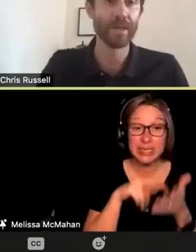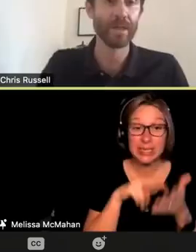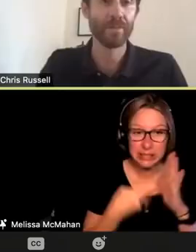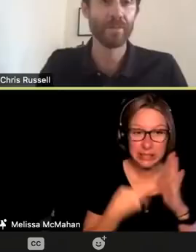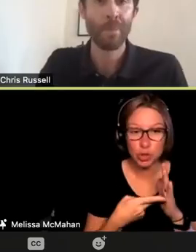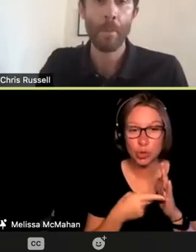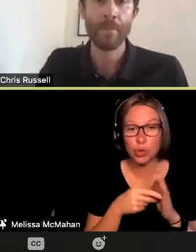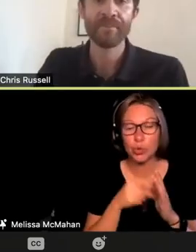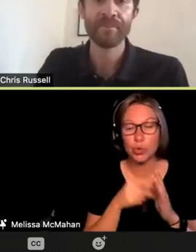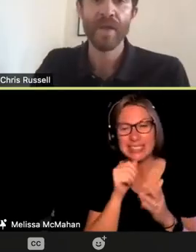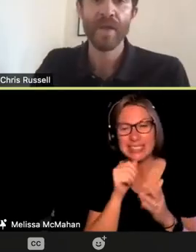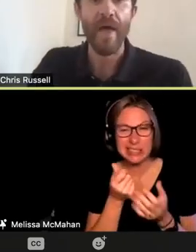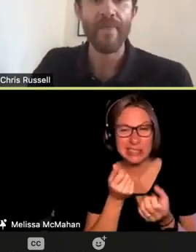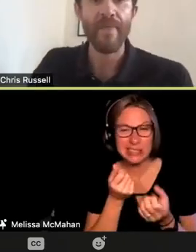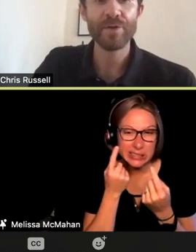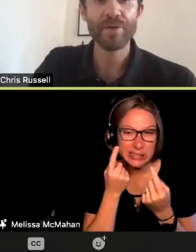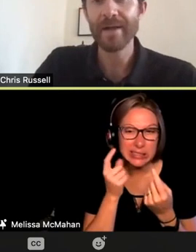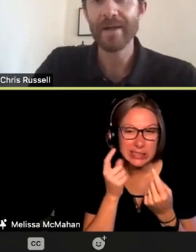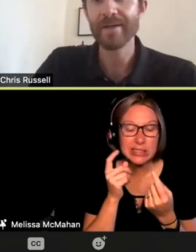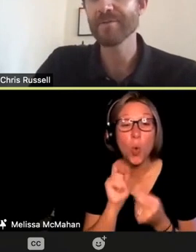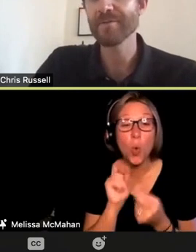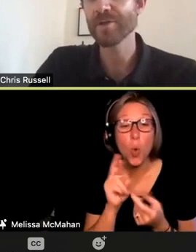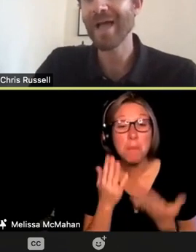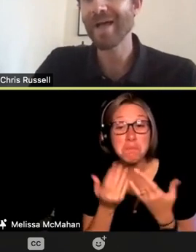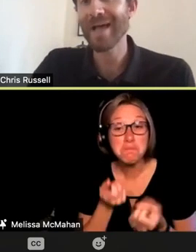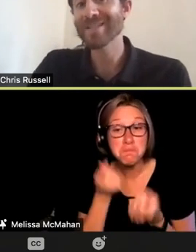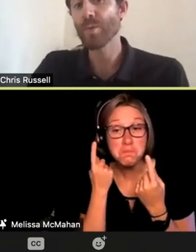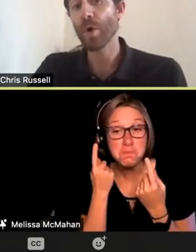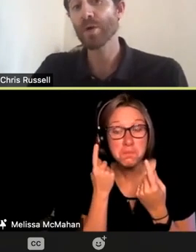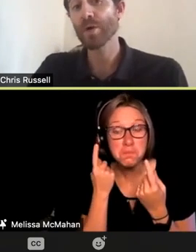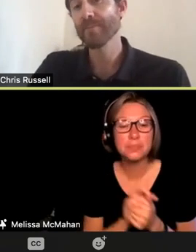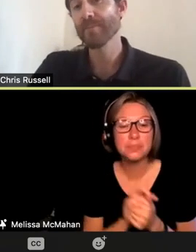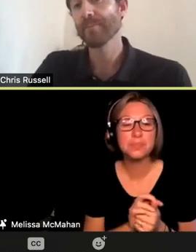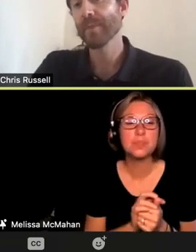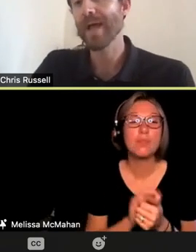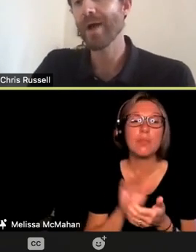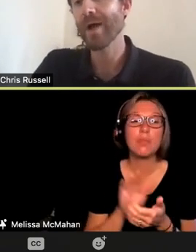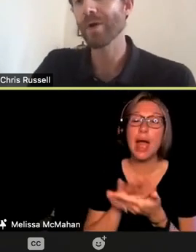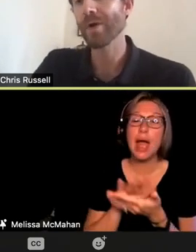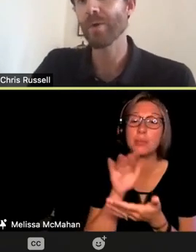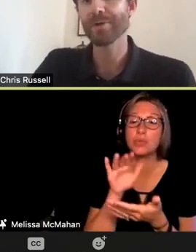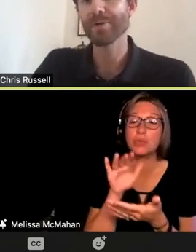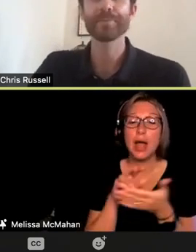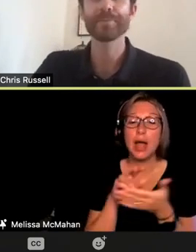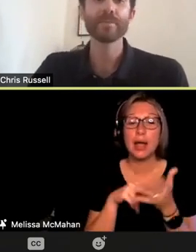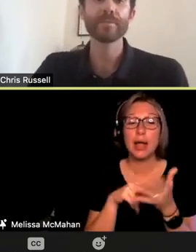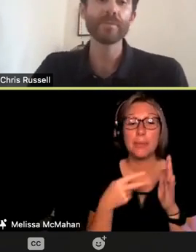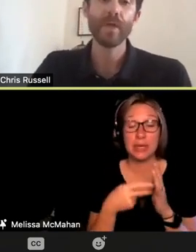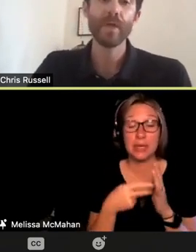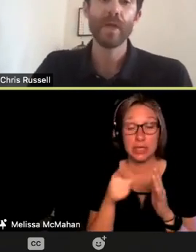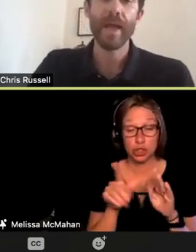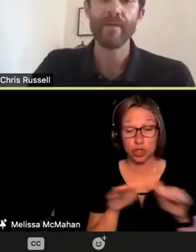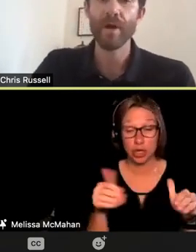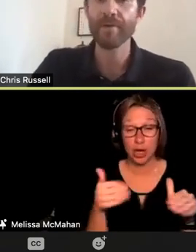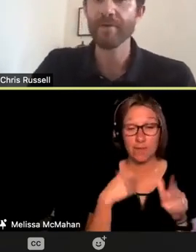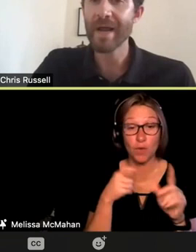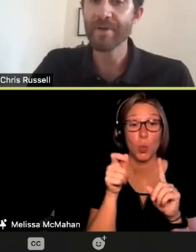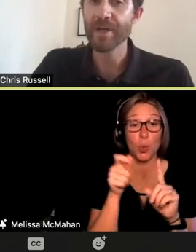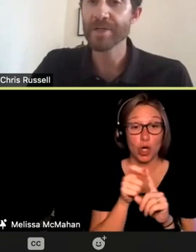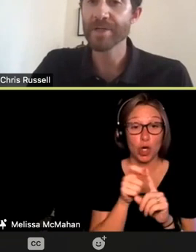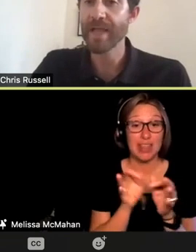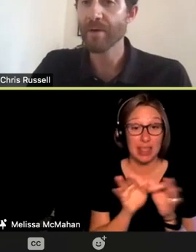of communication. And then abstract is if the child has words or language. And